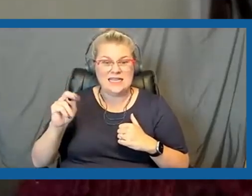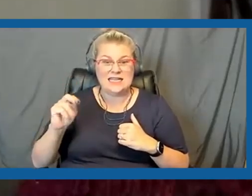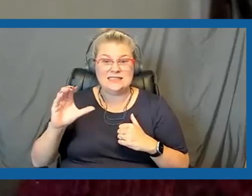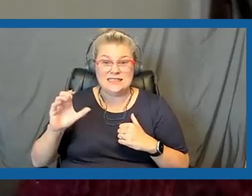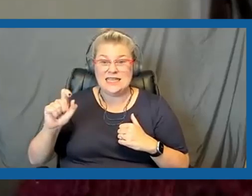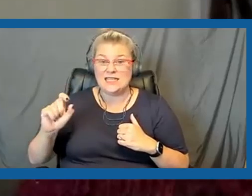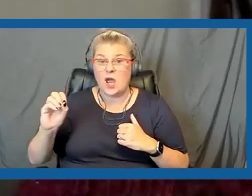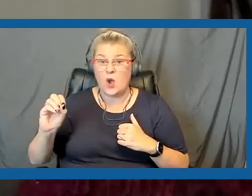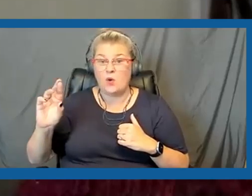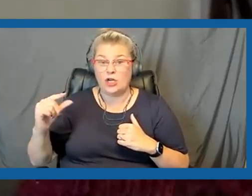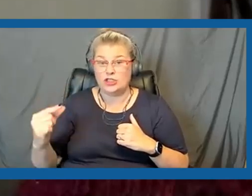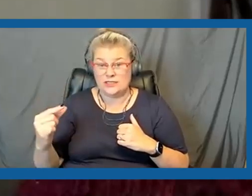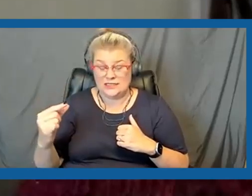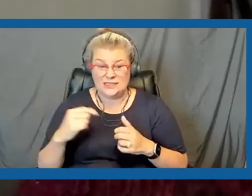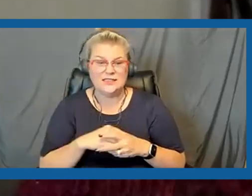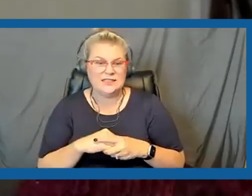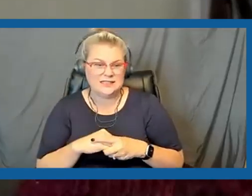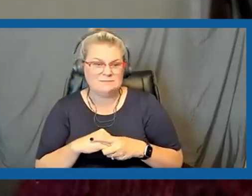alfredk@dnc.org. That's